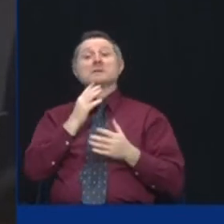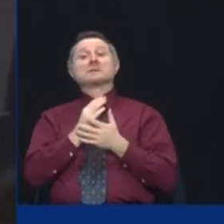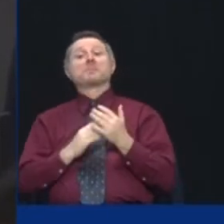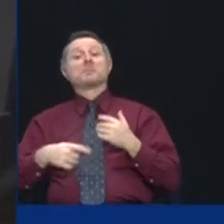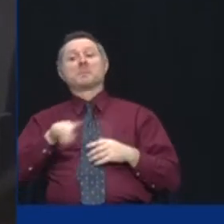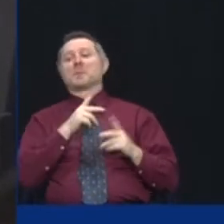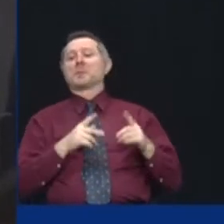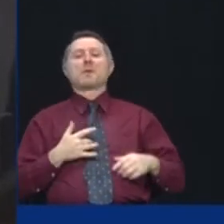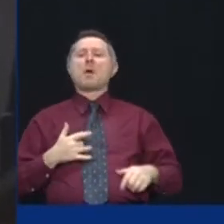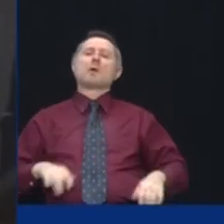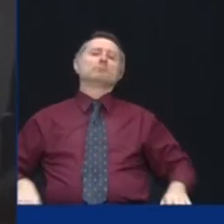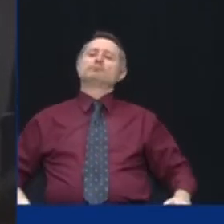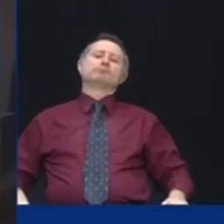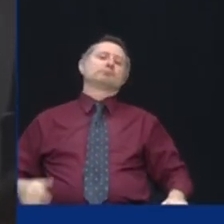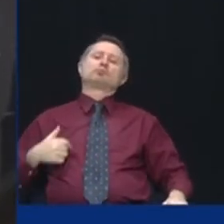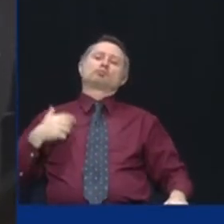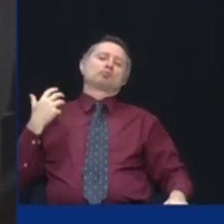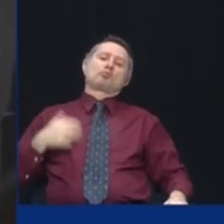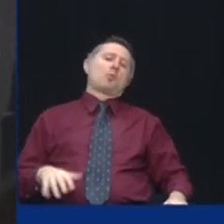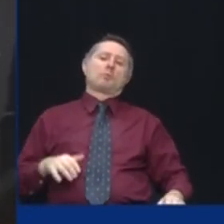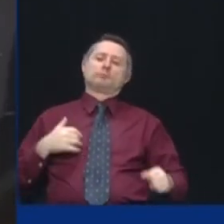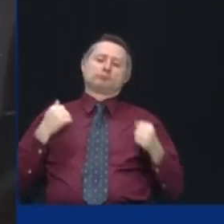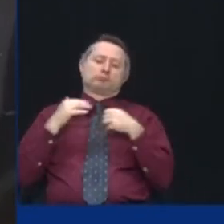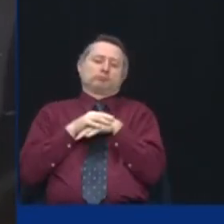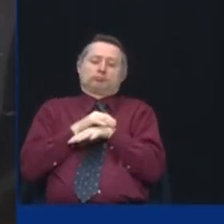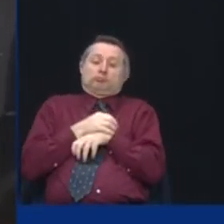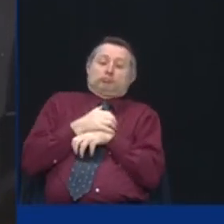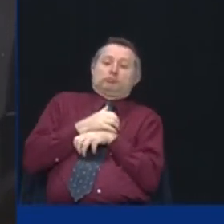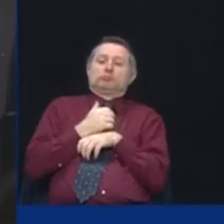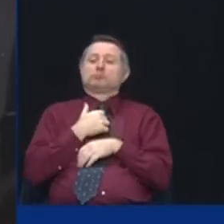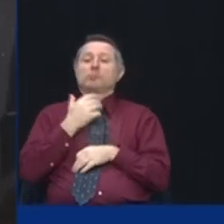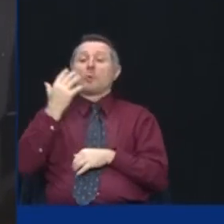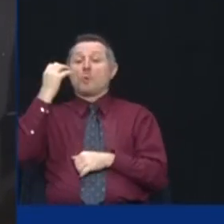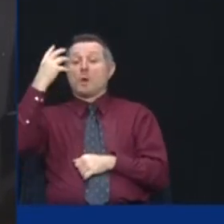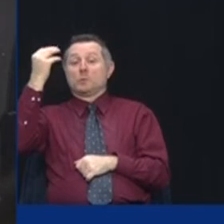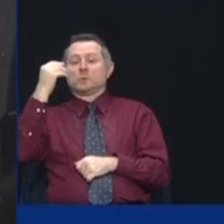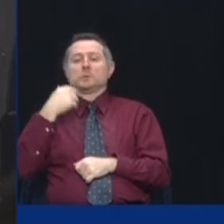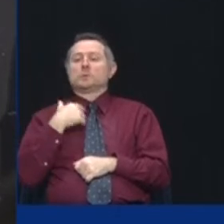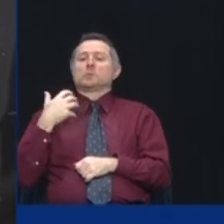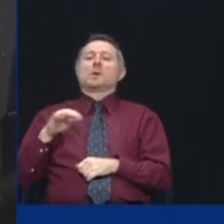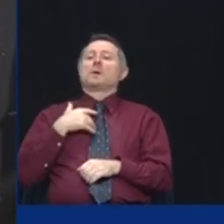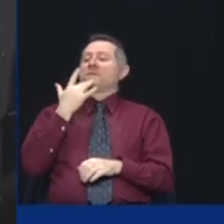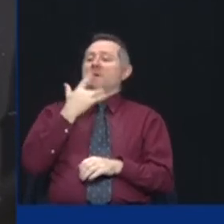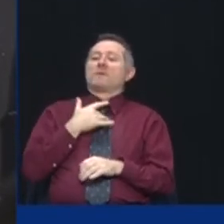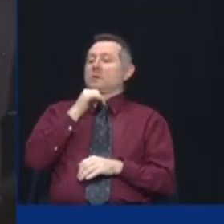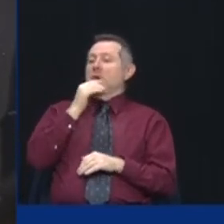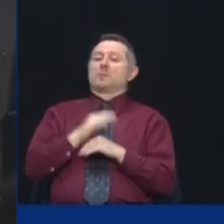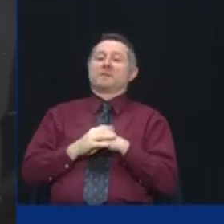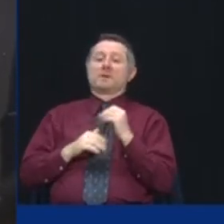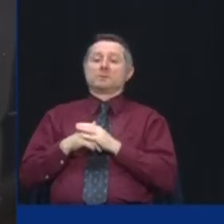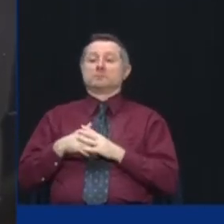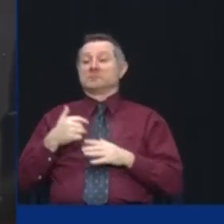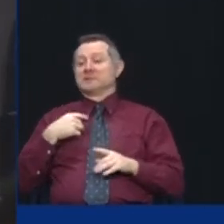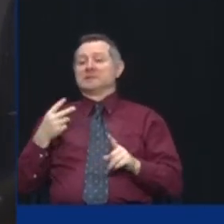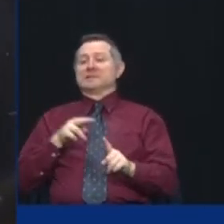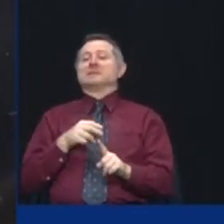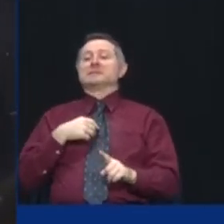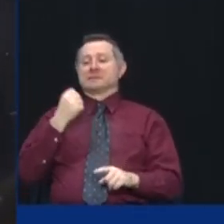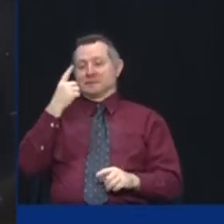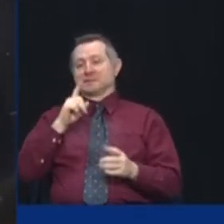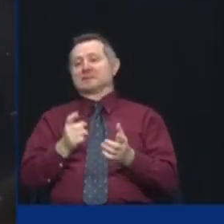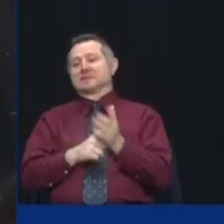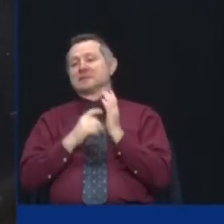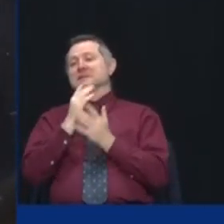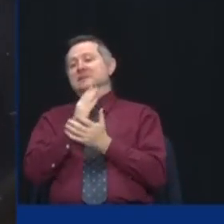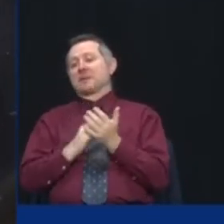groups, even at an outdoor facility. And so, from our standpoint, we still need some social distancing, which is not to say we